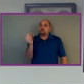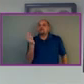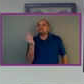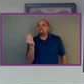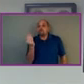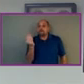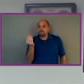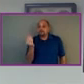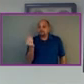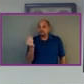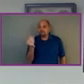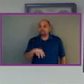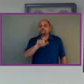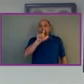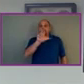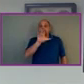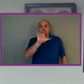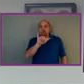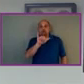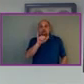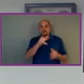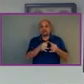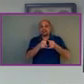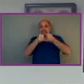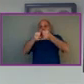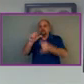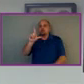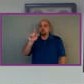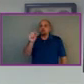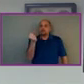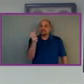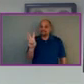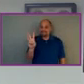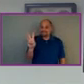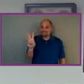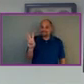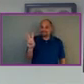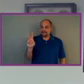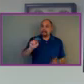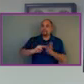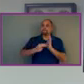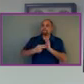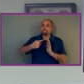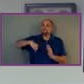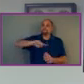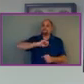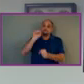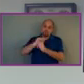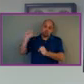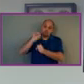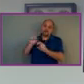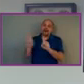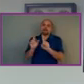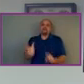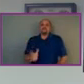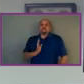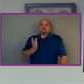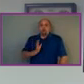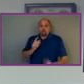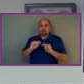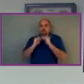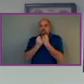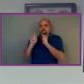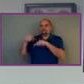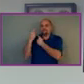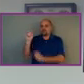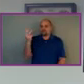2014, and Lucy was awarded in 2016. And so we've been working as a formal team since